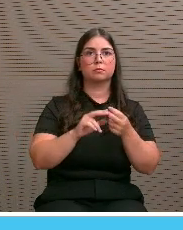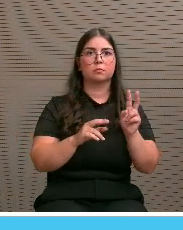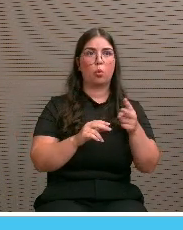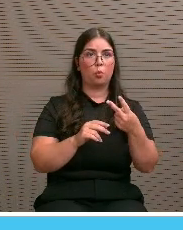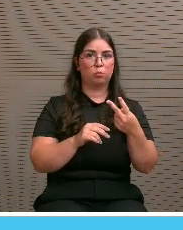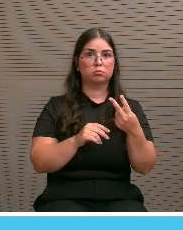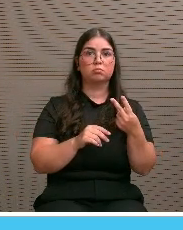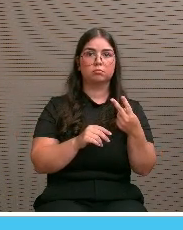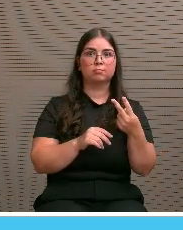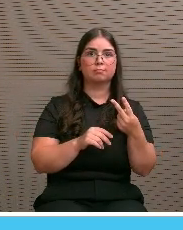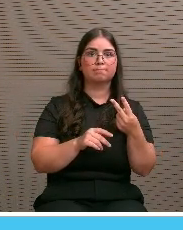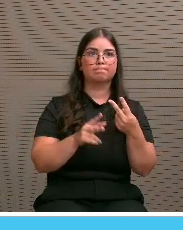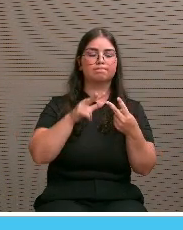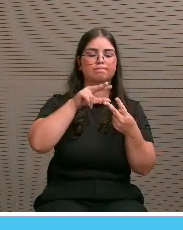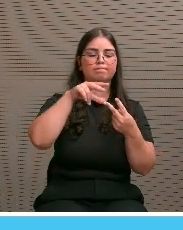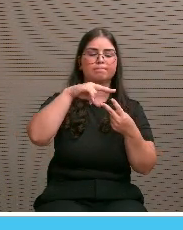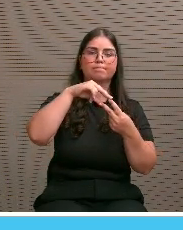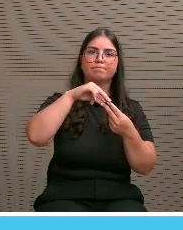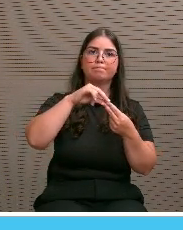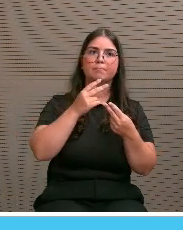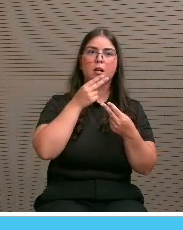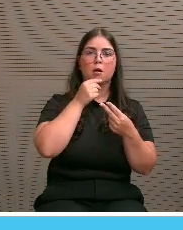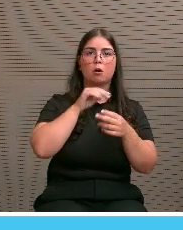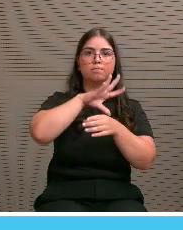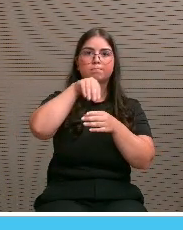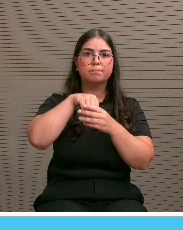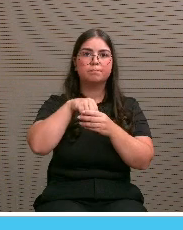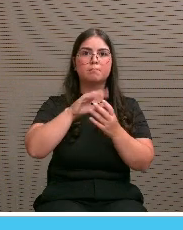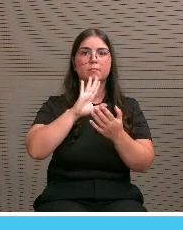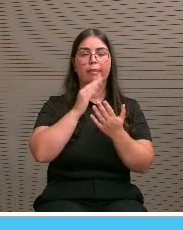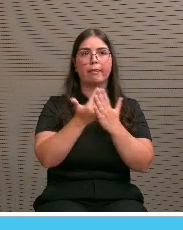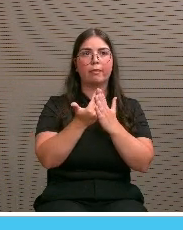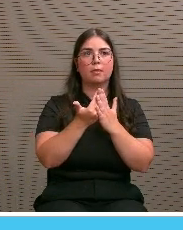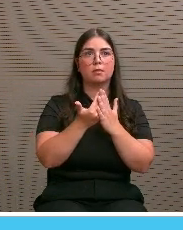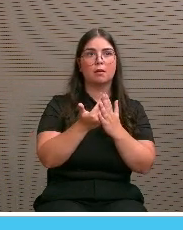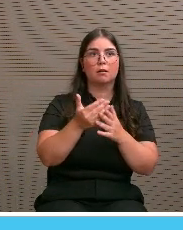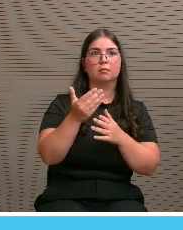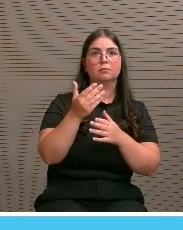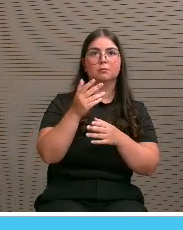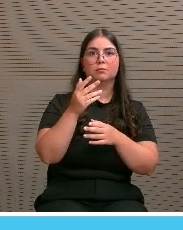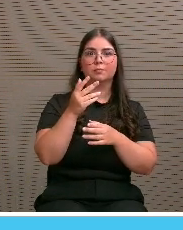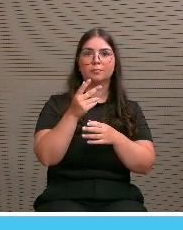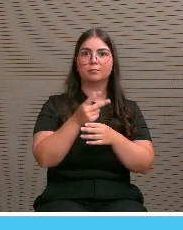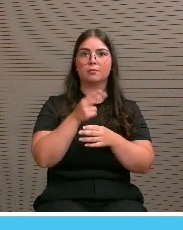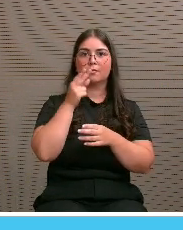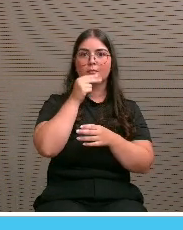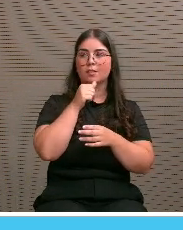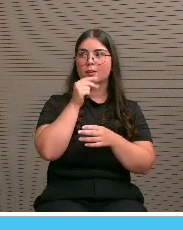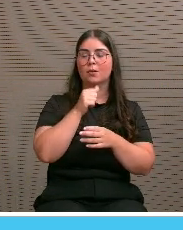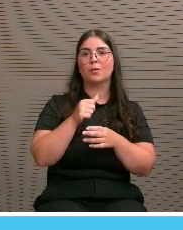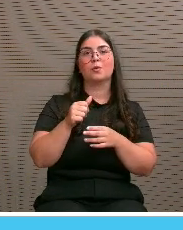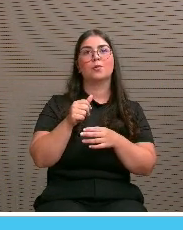rice, and now you get golden rice, shown here on the right. And this provides the precursor of vitamin A and